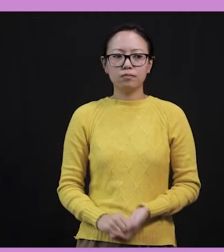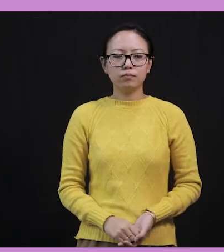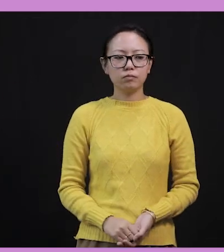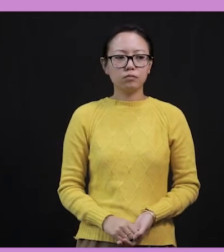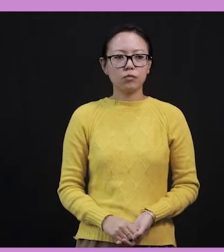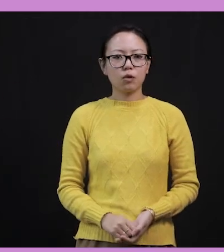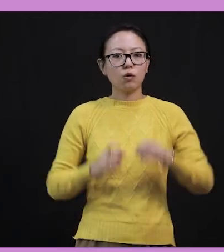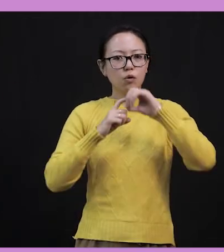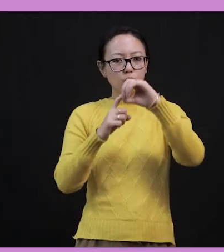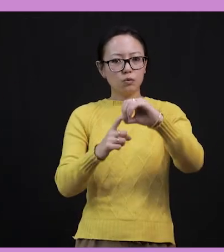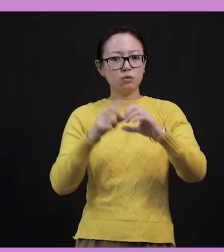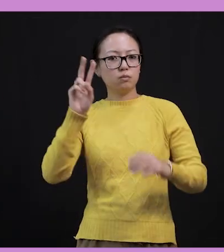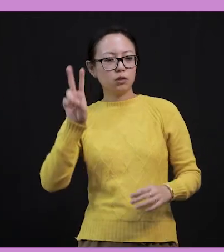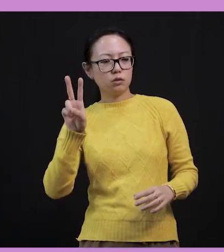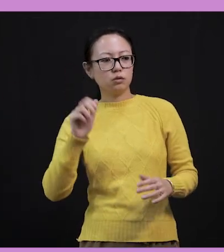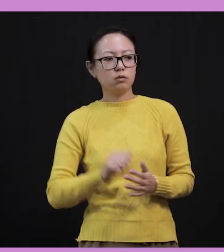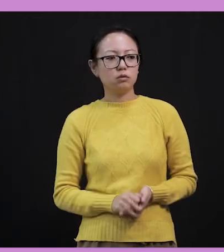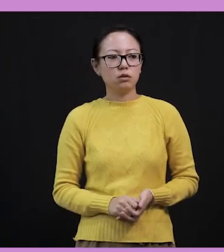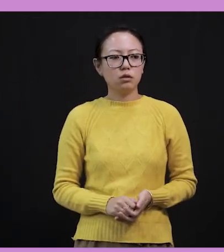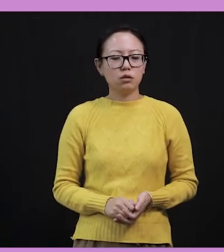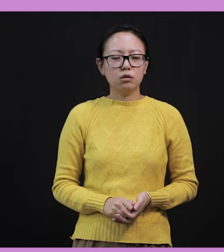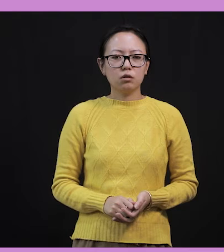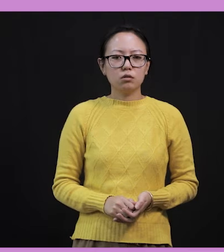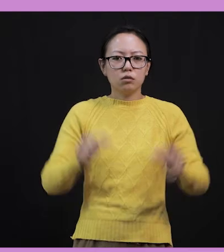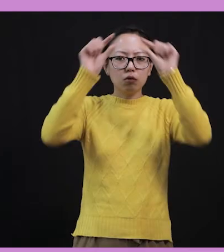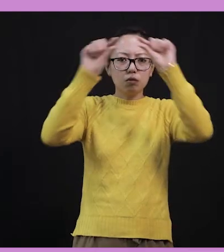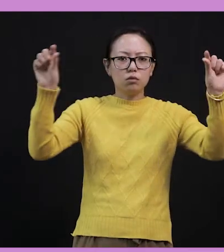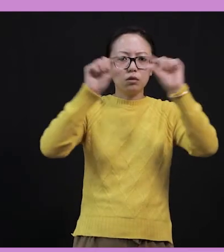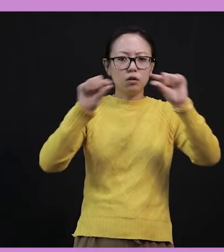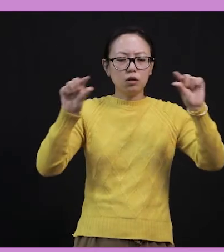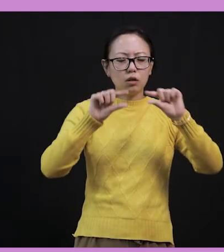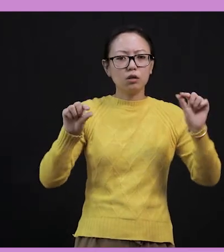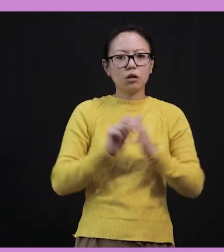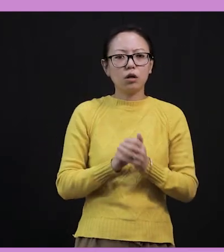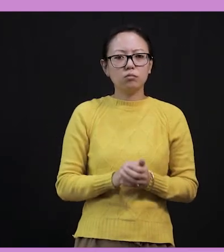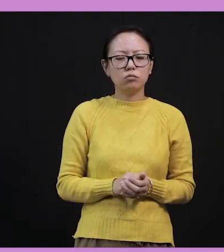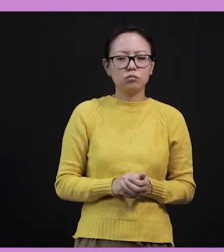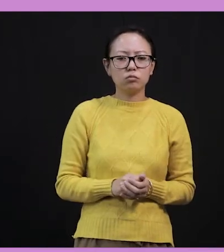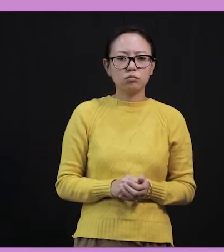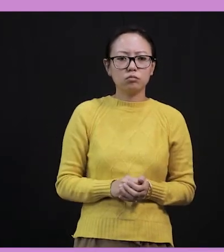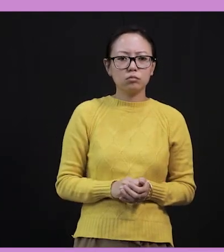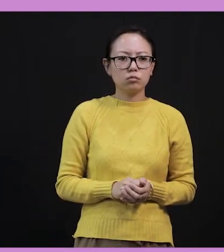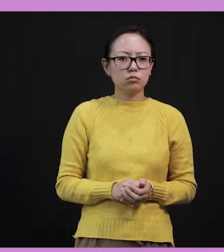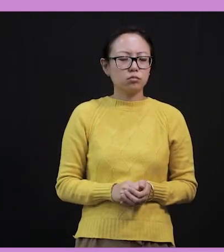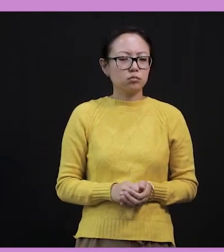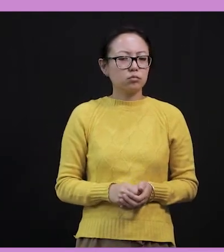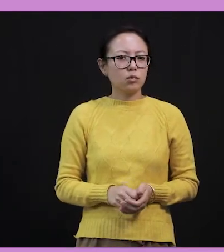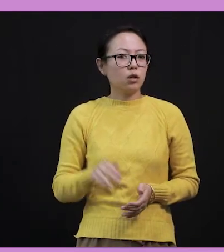Question number 2. Which line shows a complete change of the child's